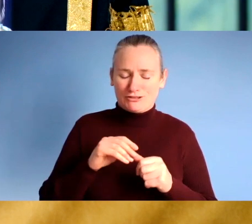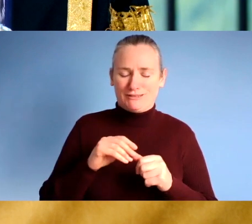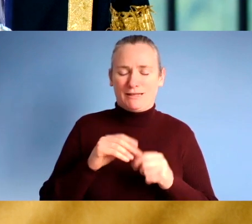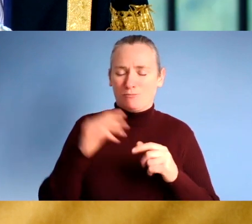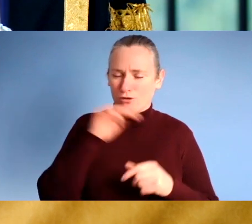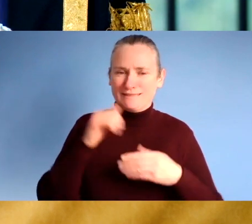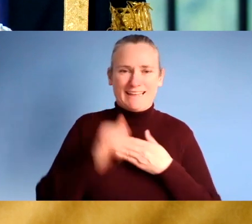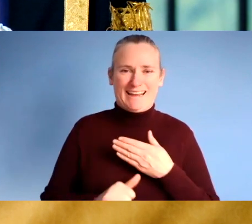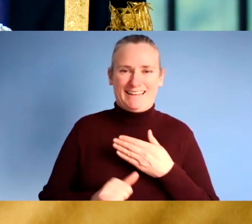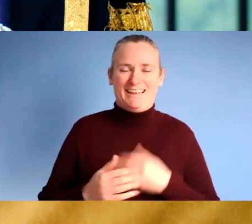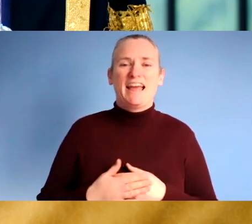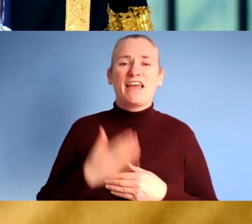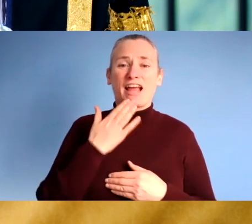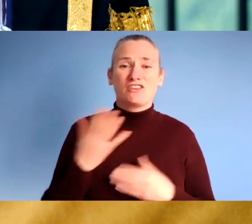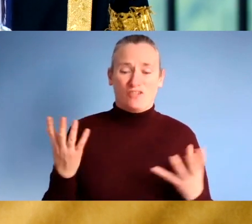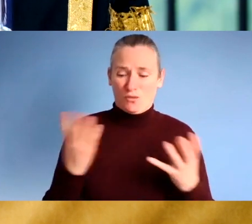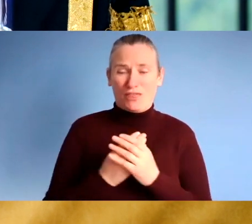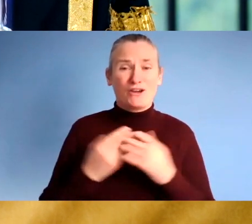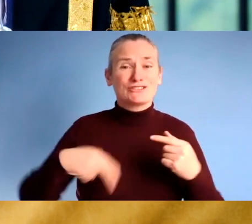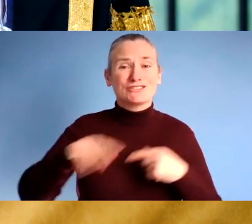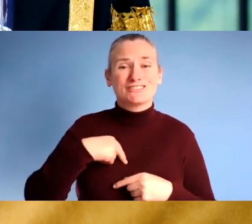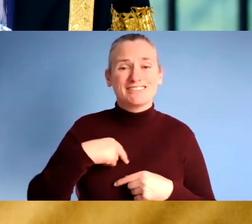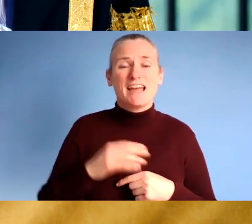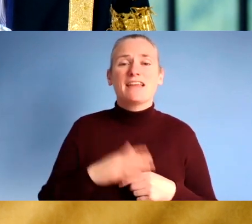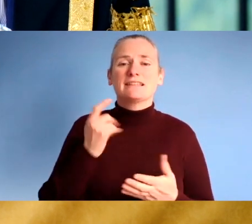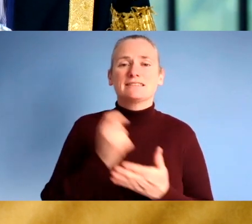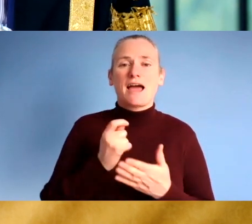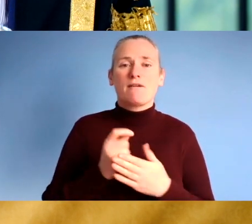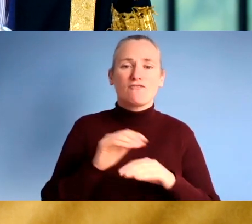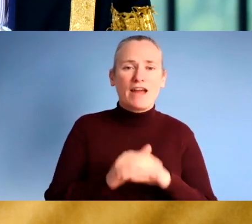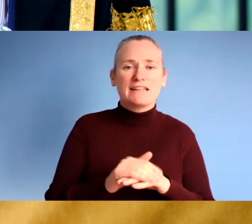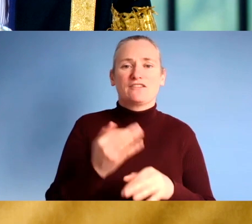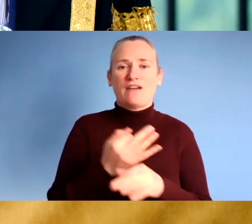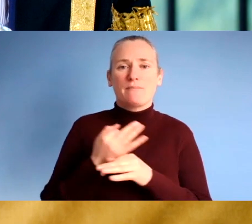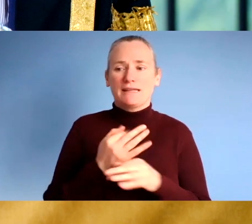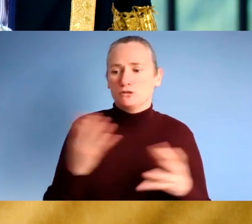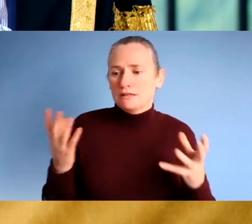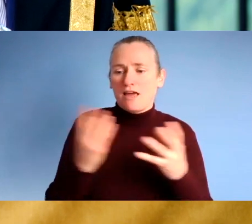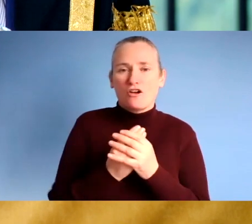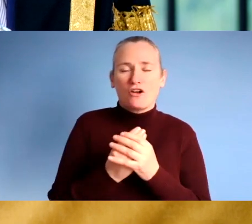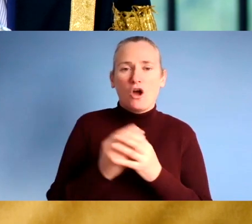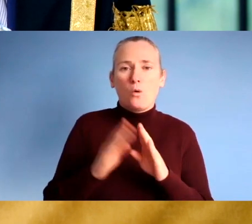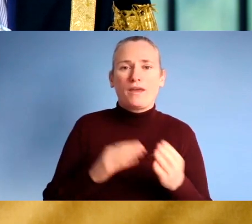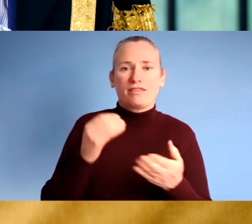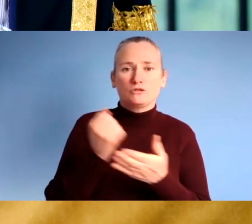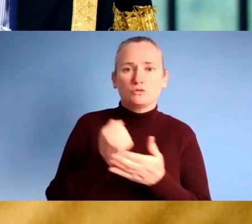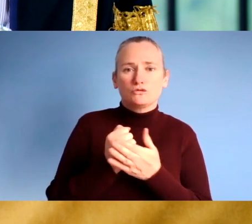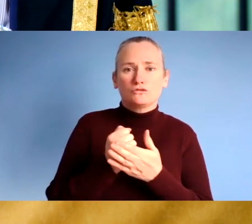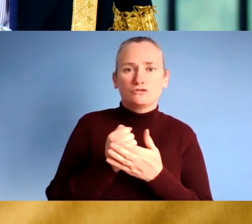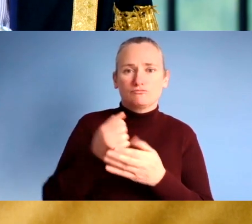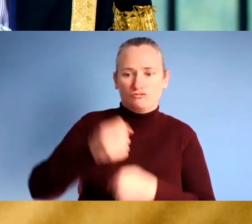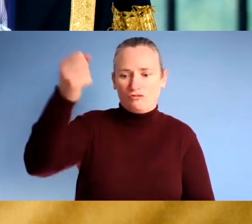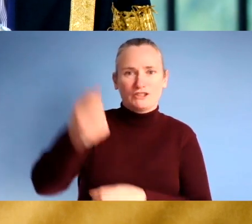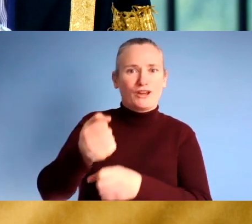day. Thank you for being with us. This is a time when friends and family can gather with our graduates to